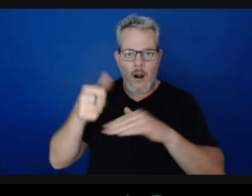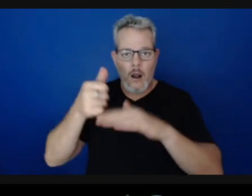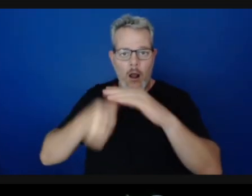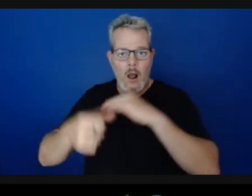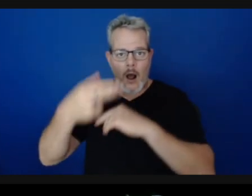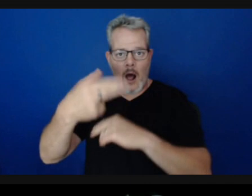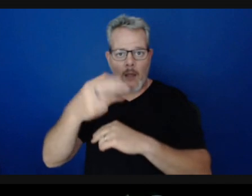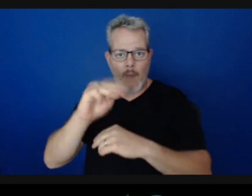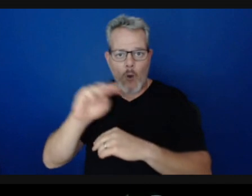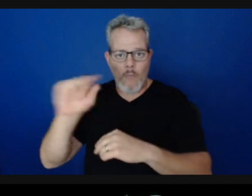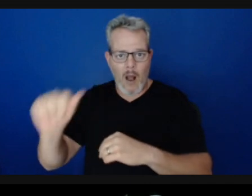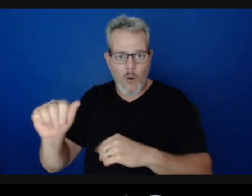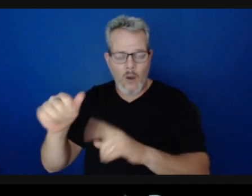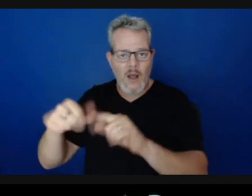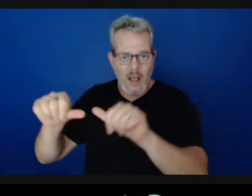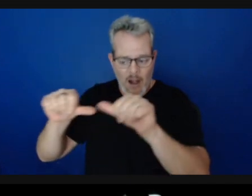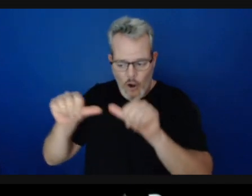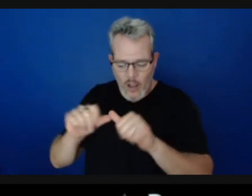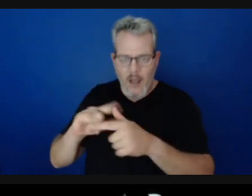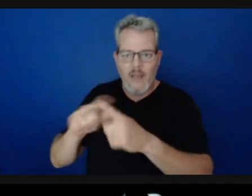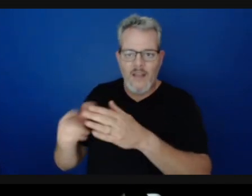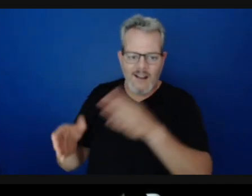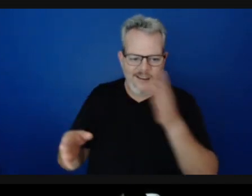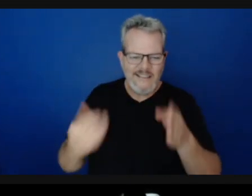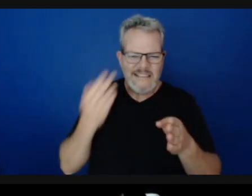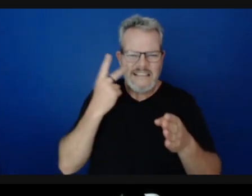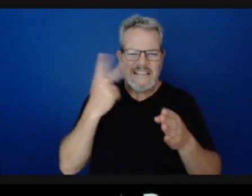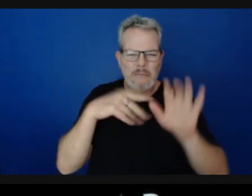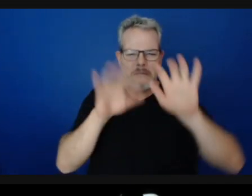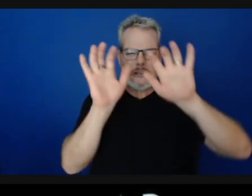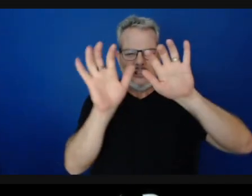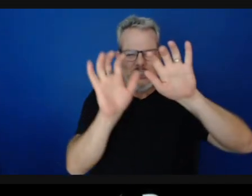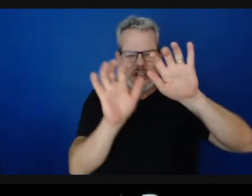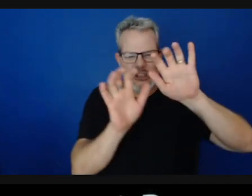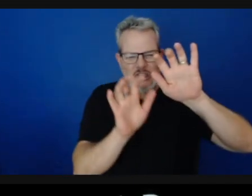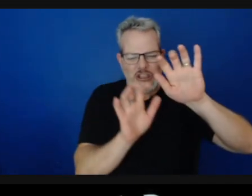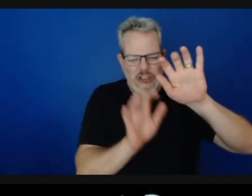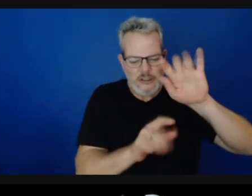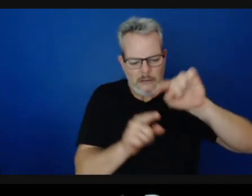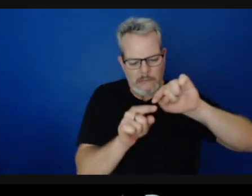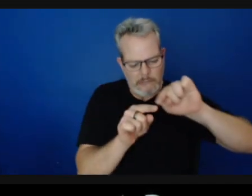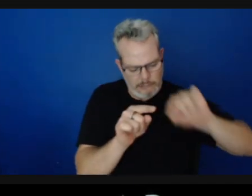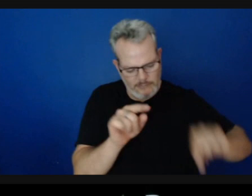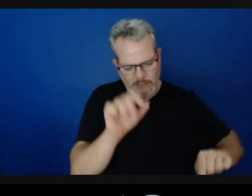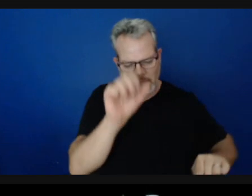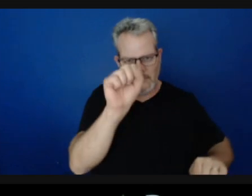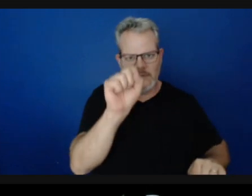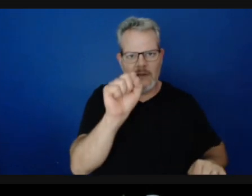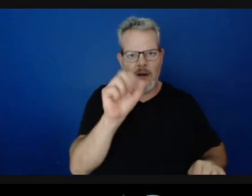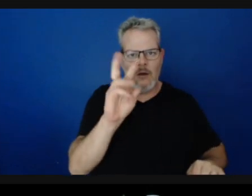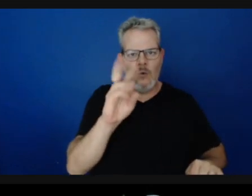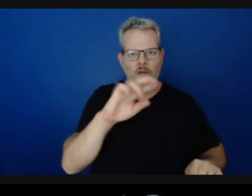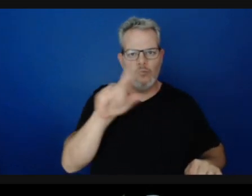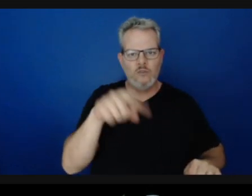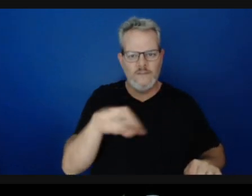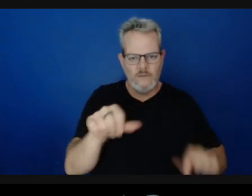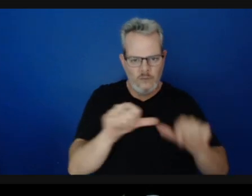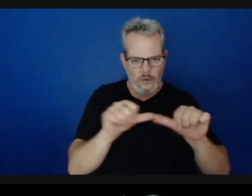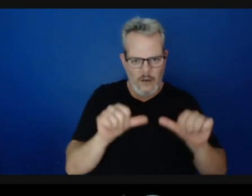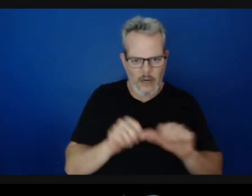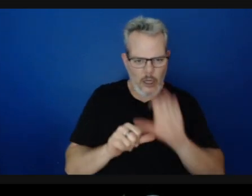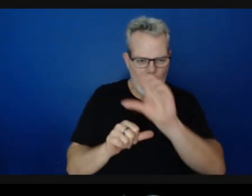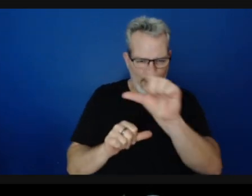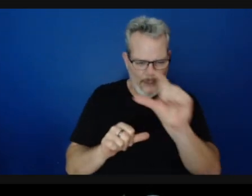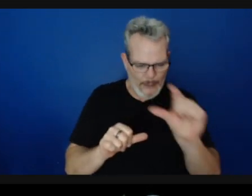main caldera, and a scattering of them down the southwest rift trace in here. We saw a lot more last